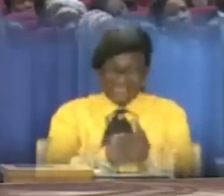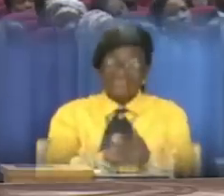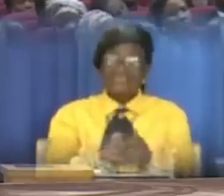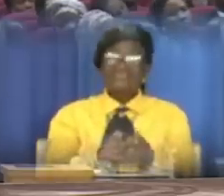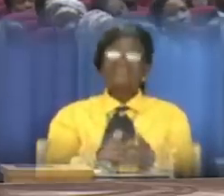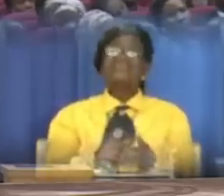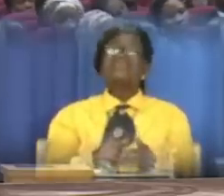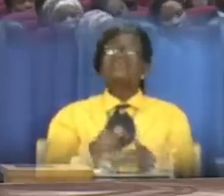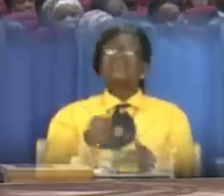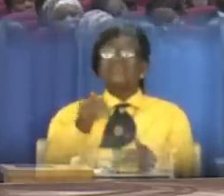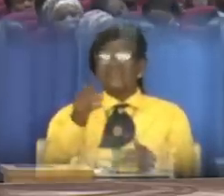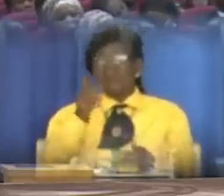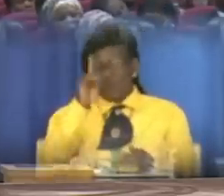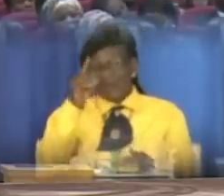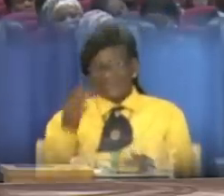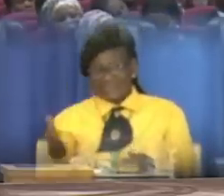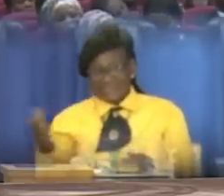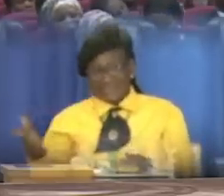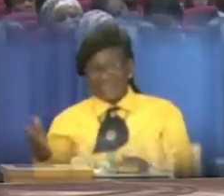Don't be grateful for the rest.